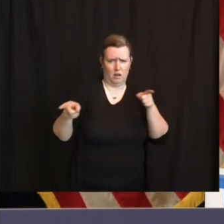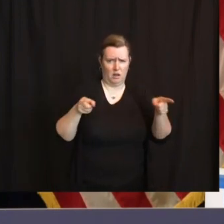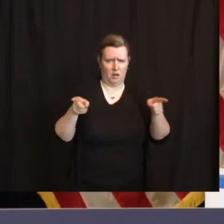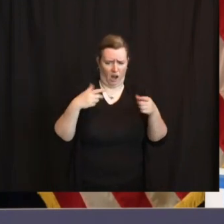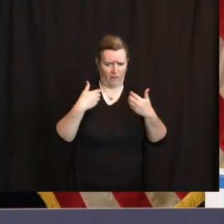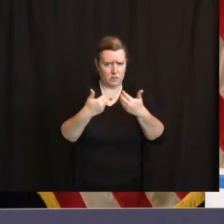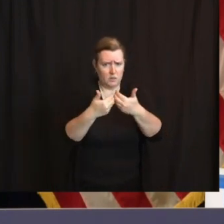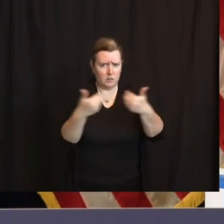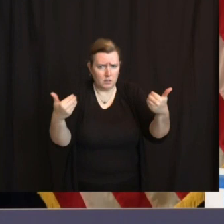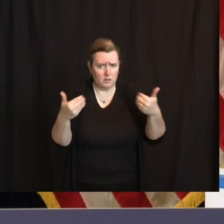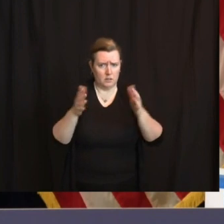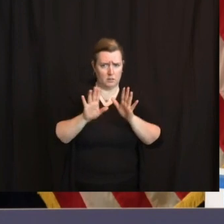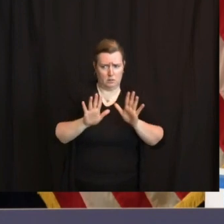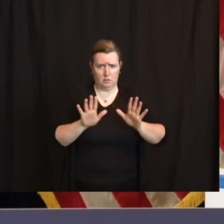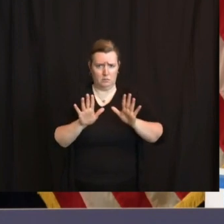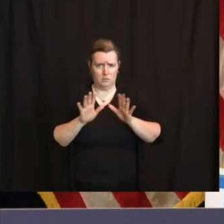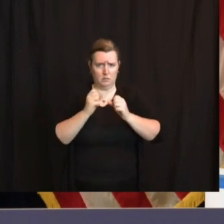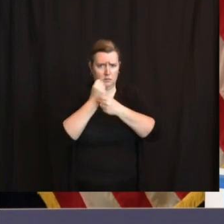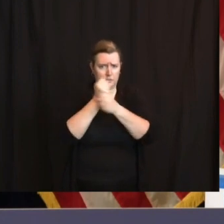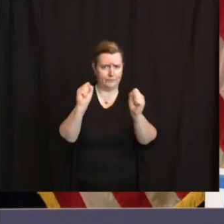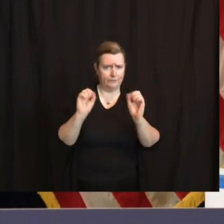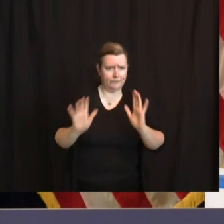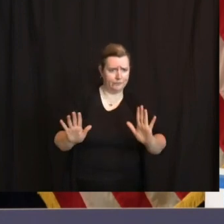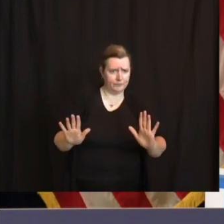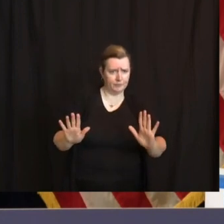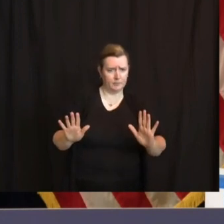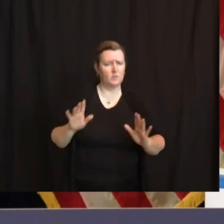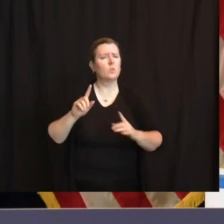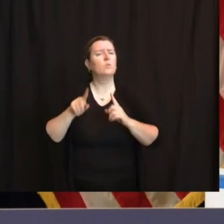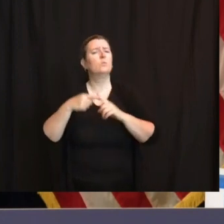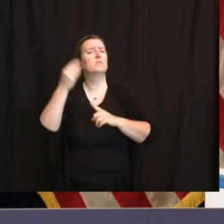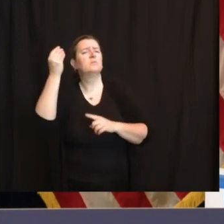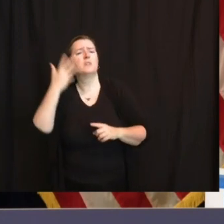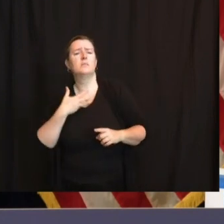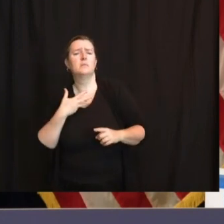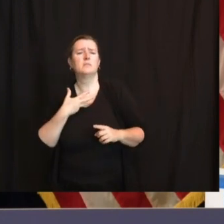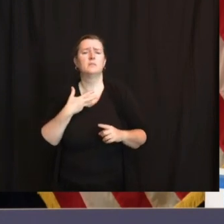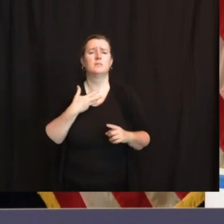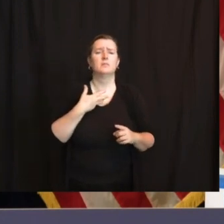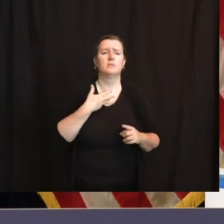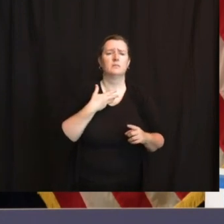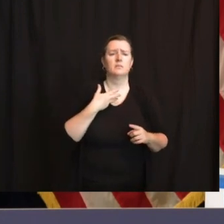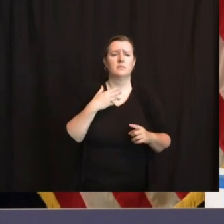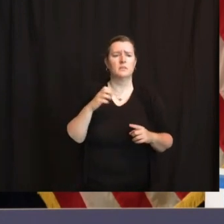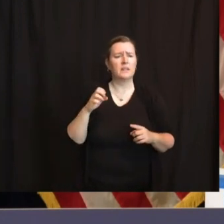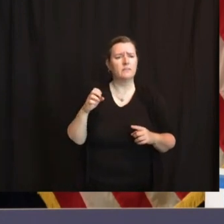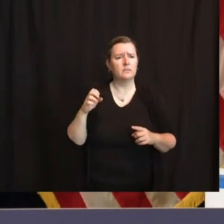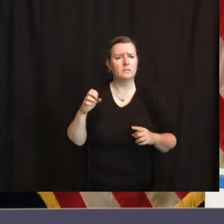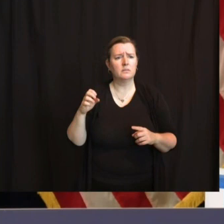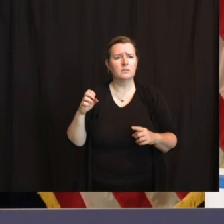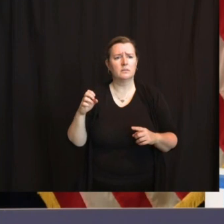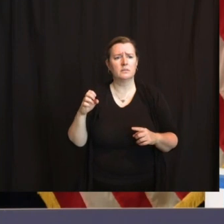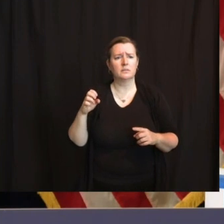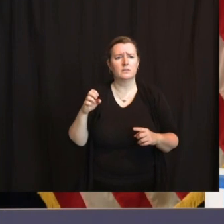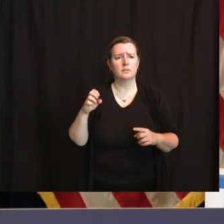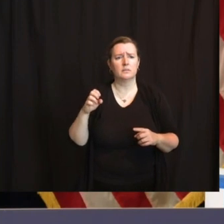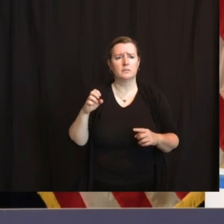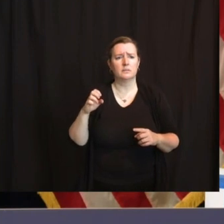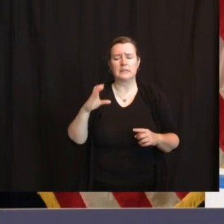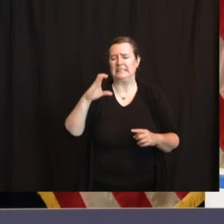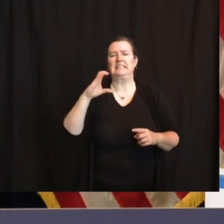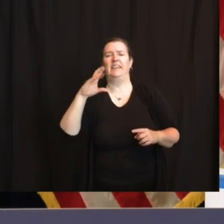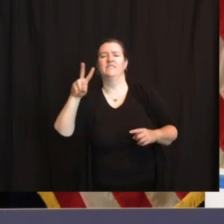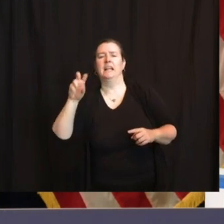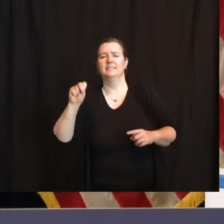the pharmacies like the CVS you were talking about? Certain outdoor recreational activities can resume this Friday. Will you guys soon